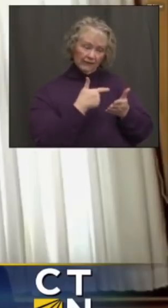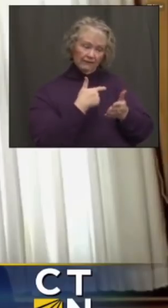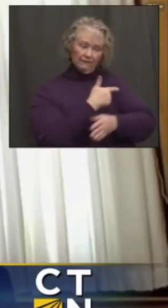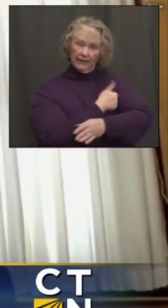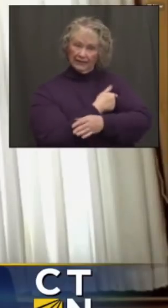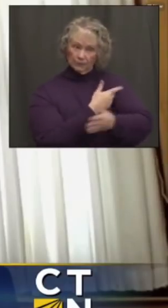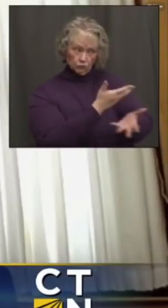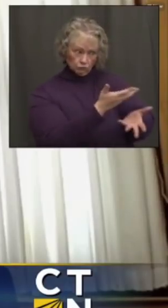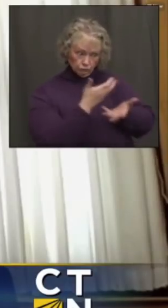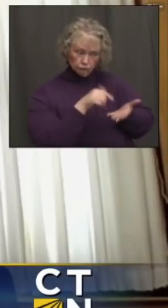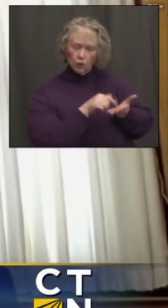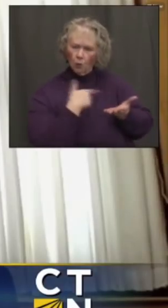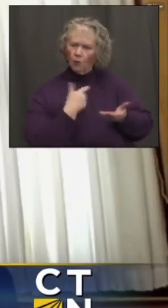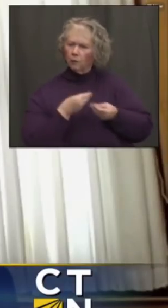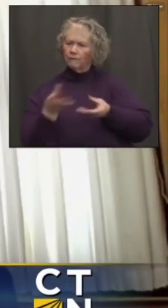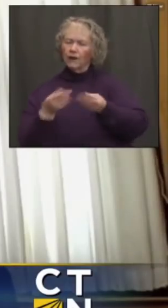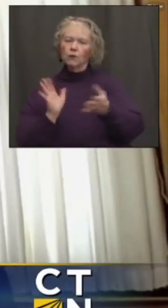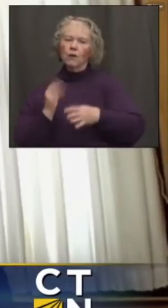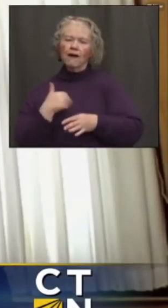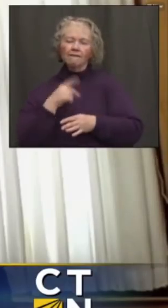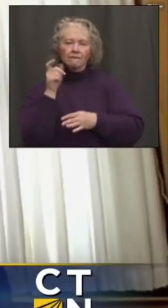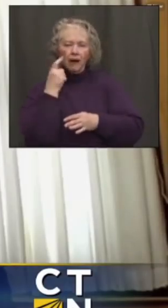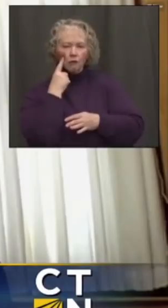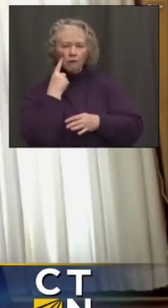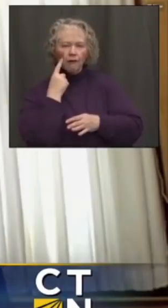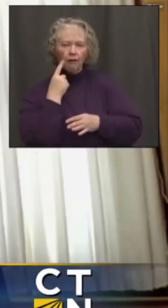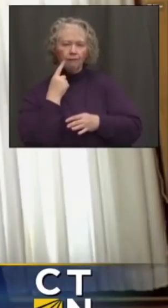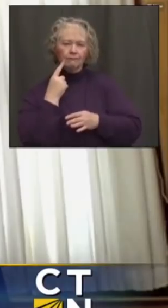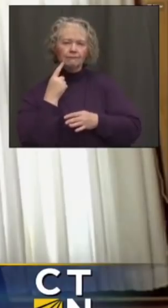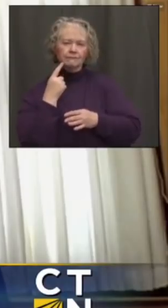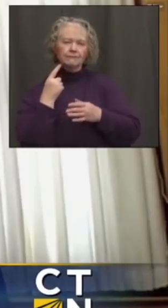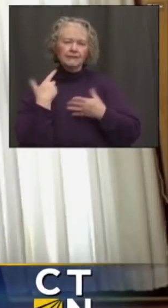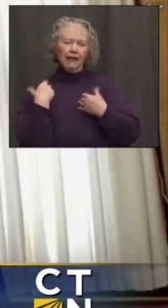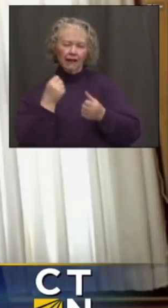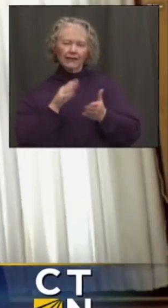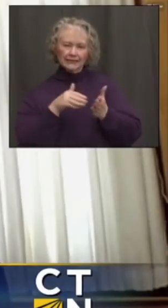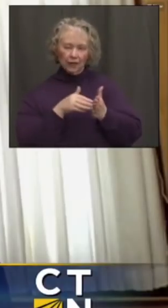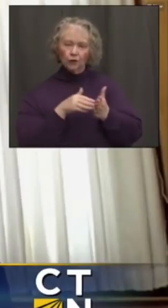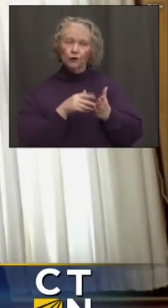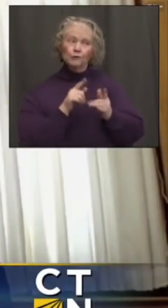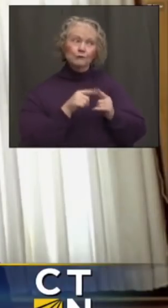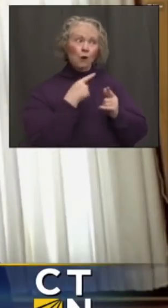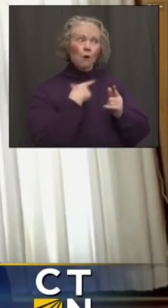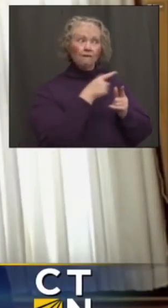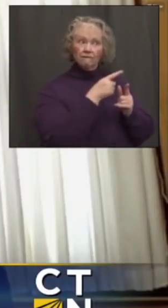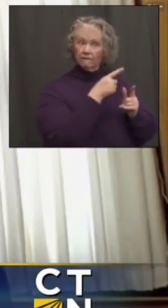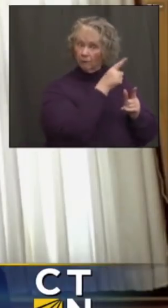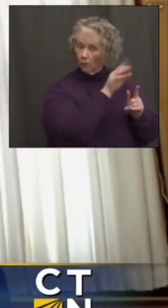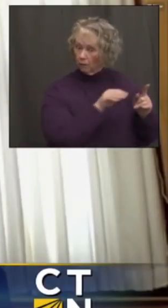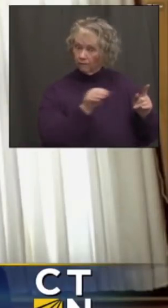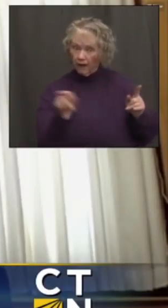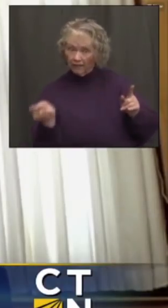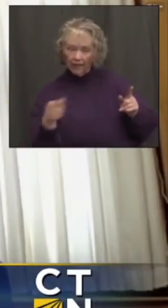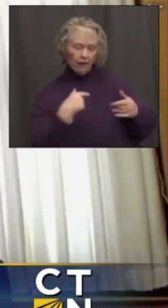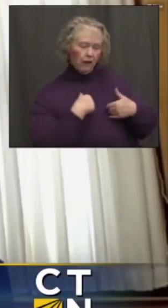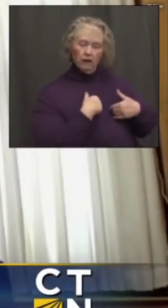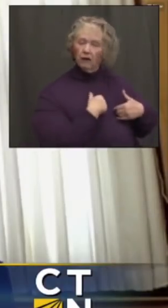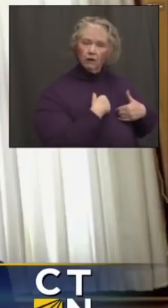with. So we welcome it with open arms. We have been supplying our federally qualified health centers with vaccine out of our